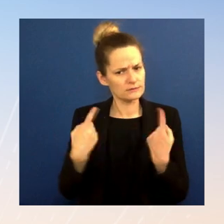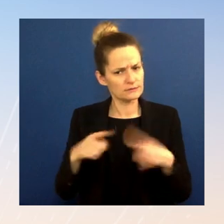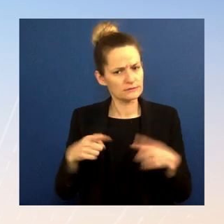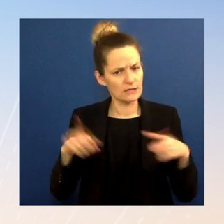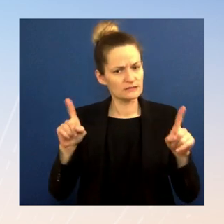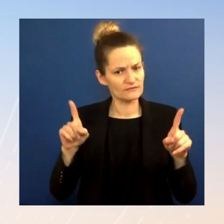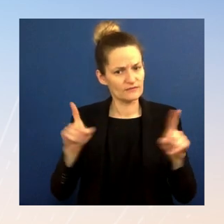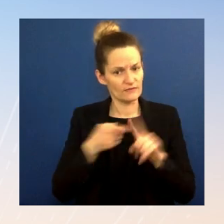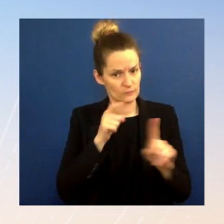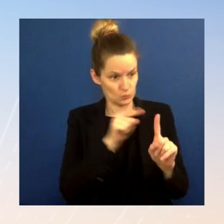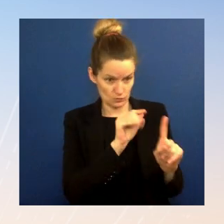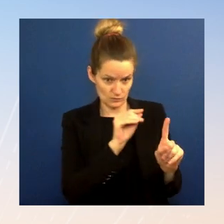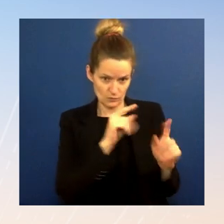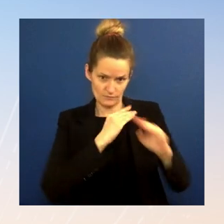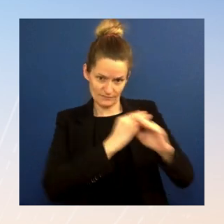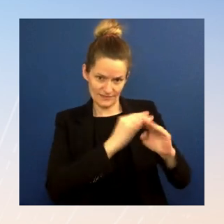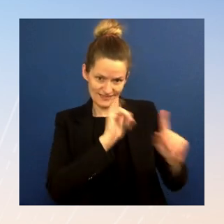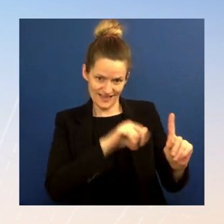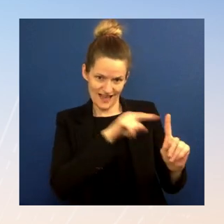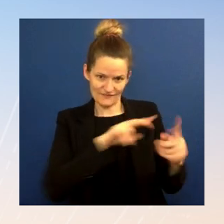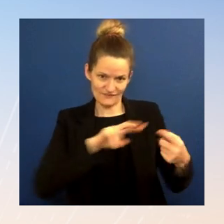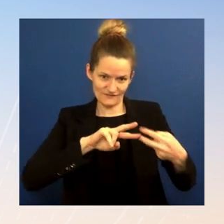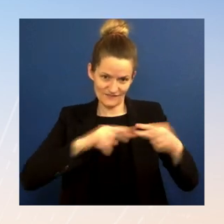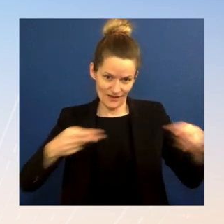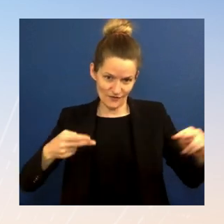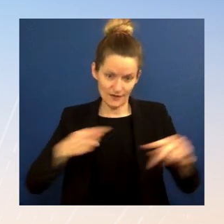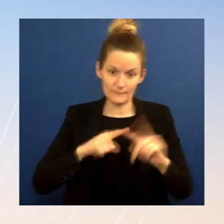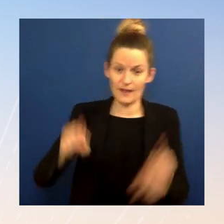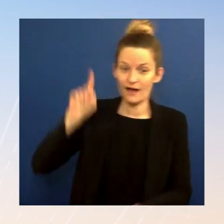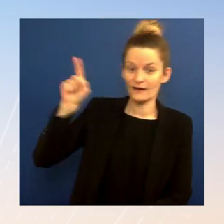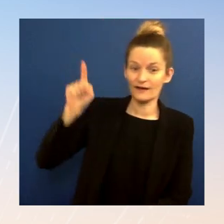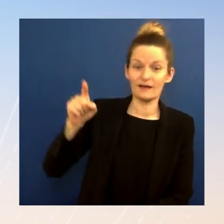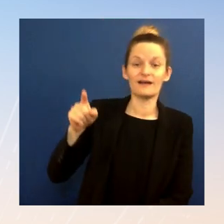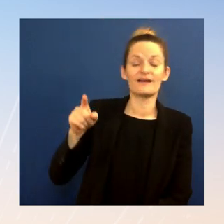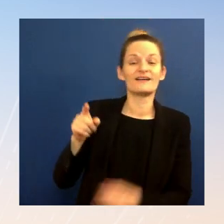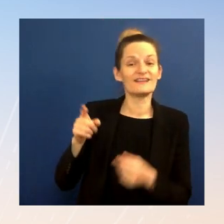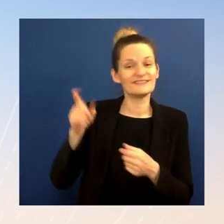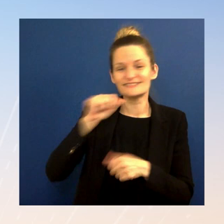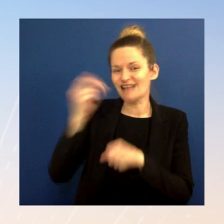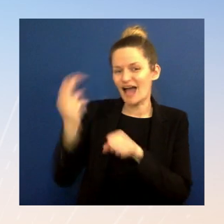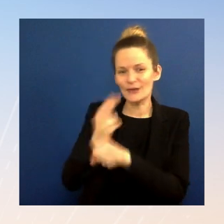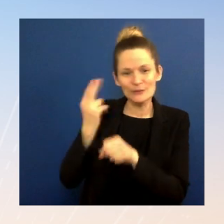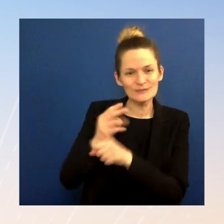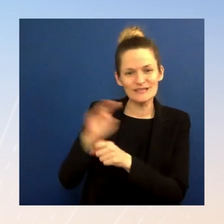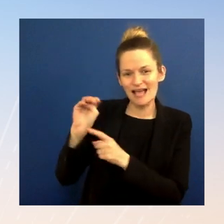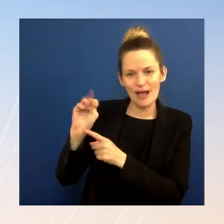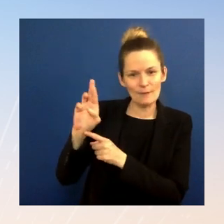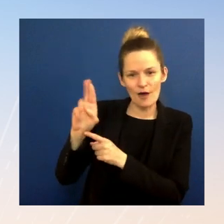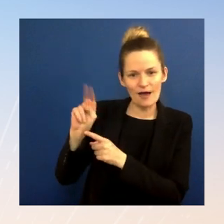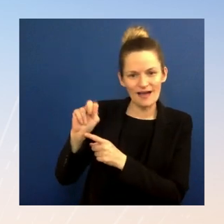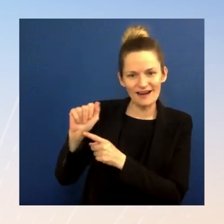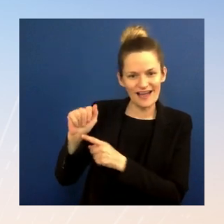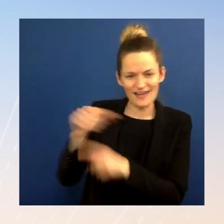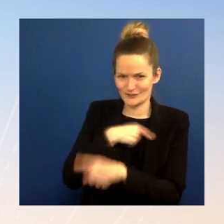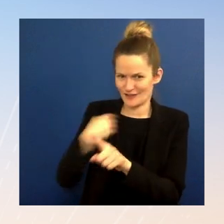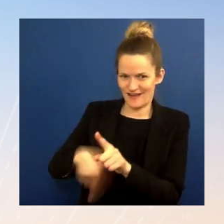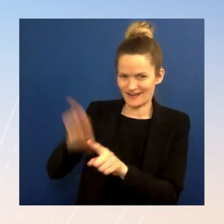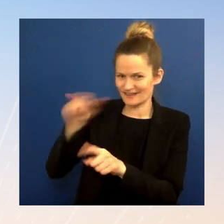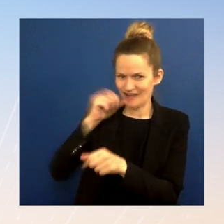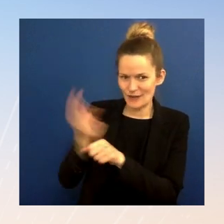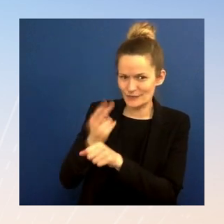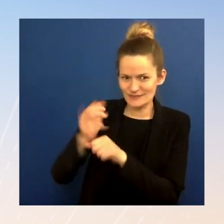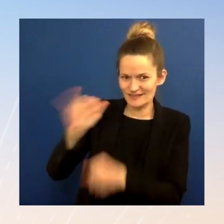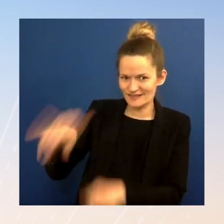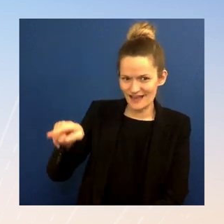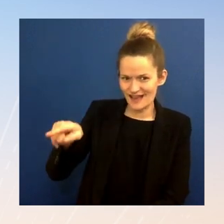seeing the response there or how it's impacting people there. But BA2 has been circulating here, a little different from Omicron when we were going through